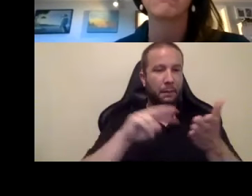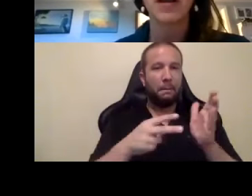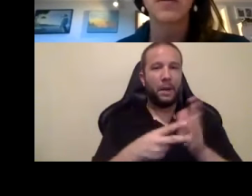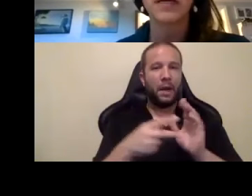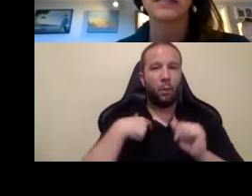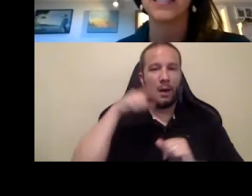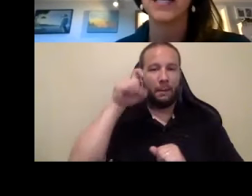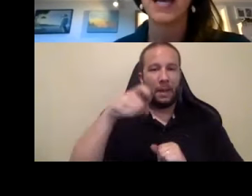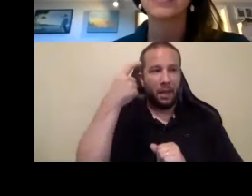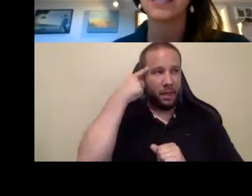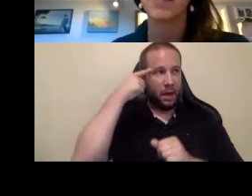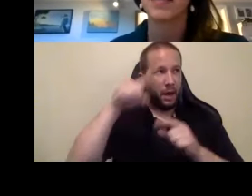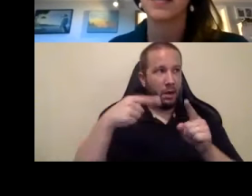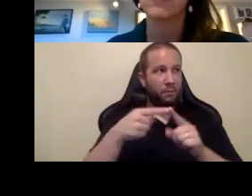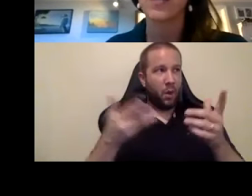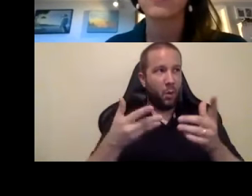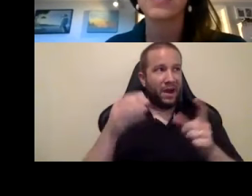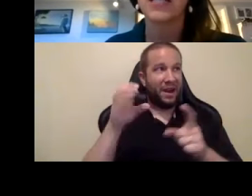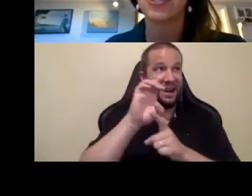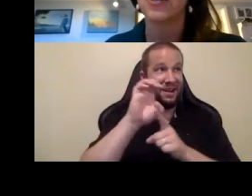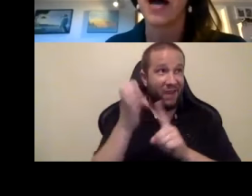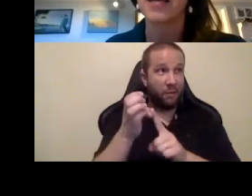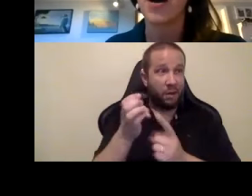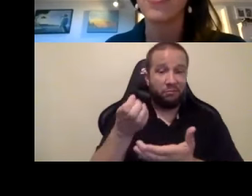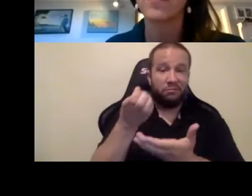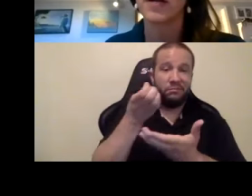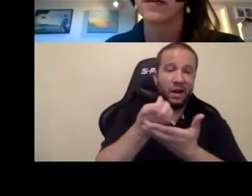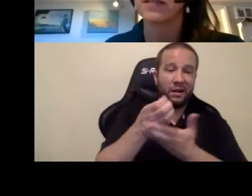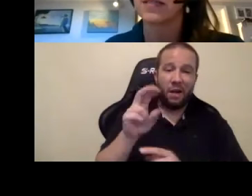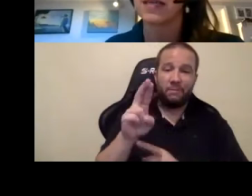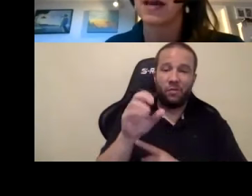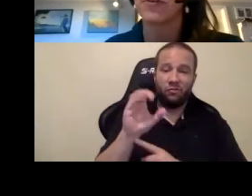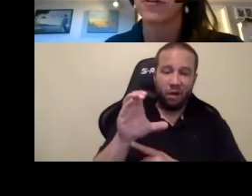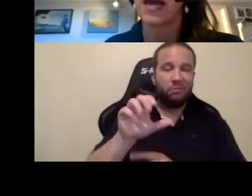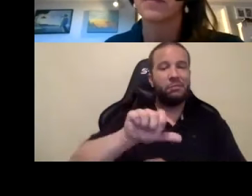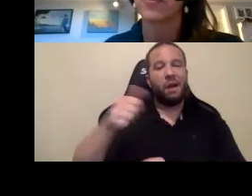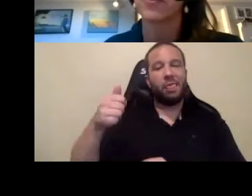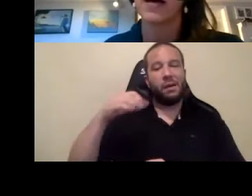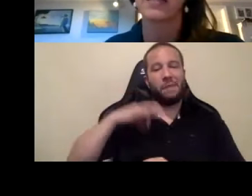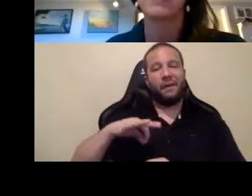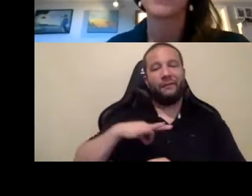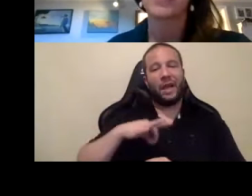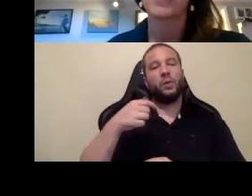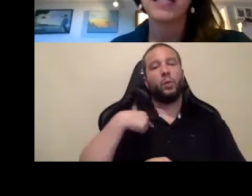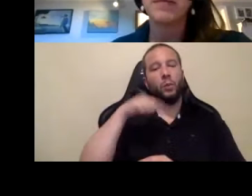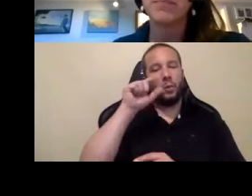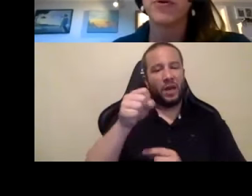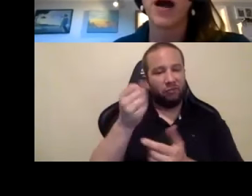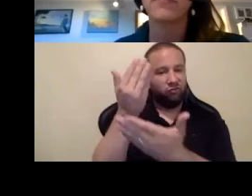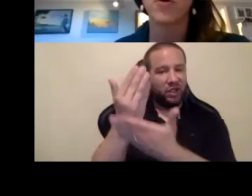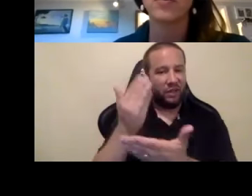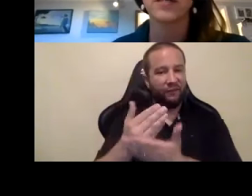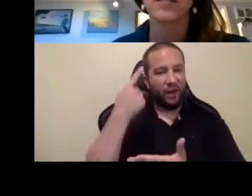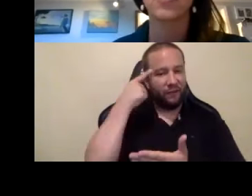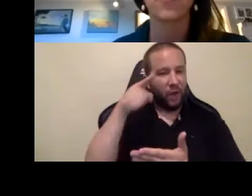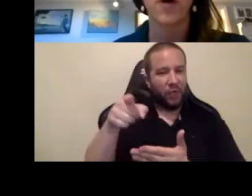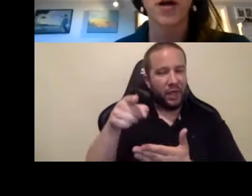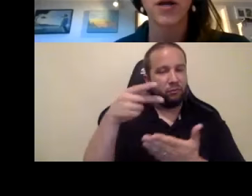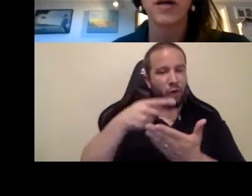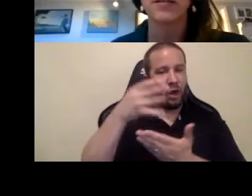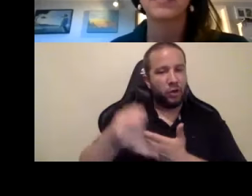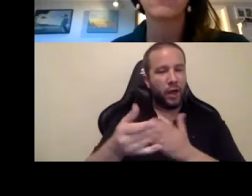about environmental, economic, recreational, and other benefits that the effort can provide. Many people have told us